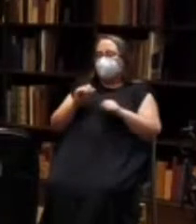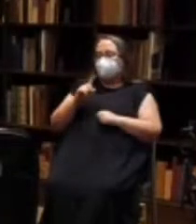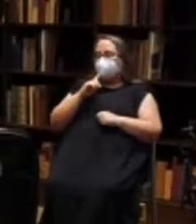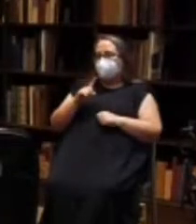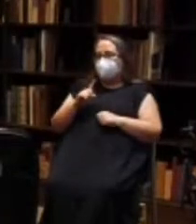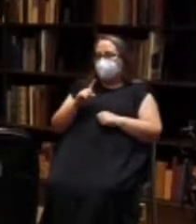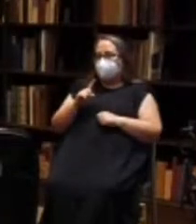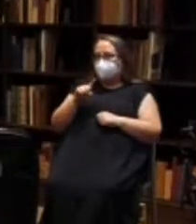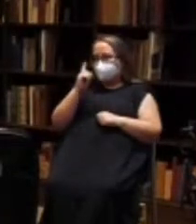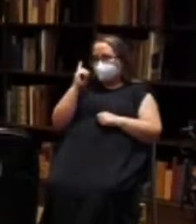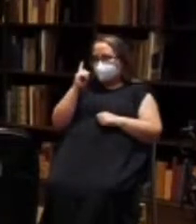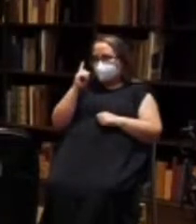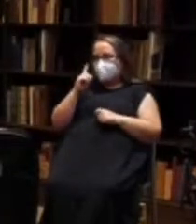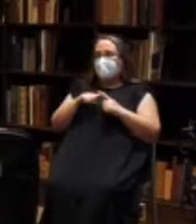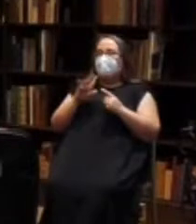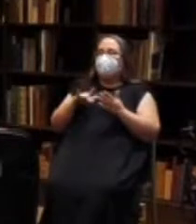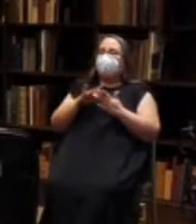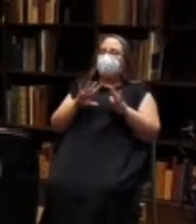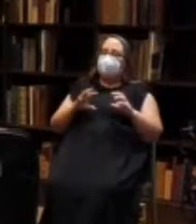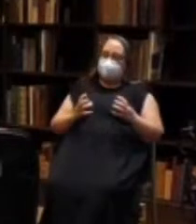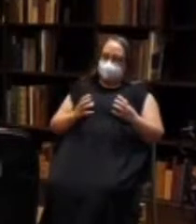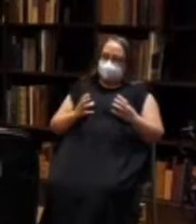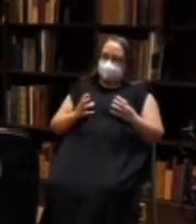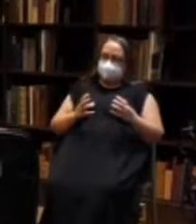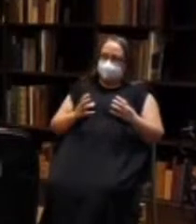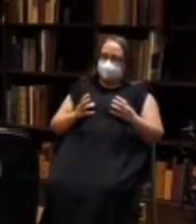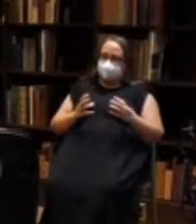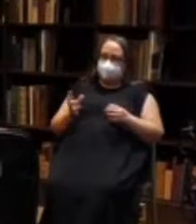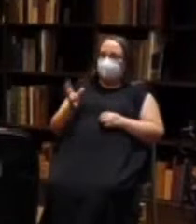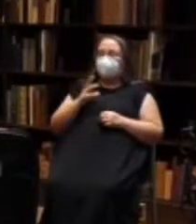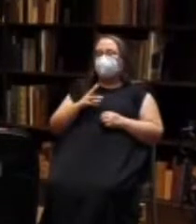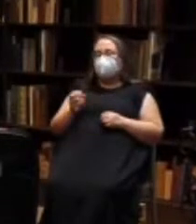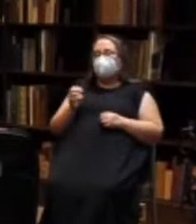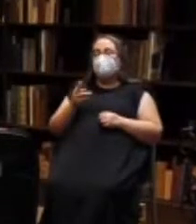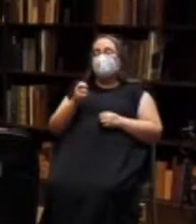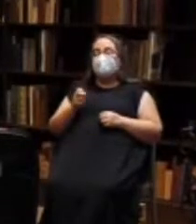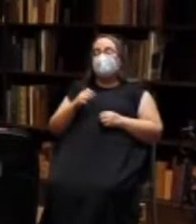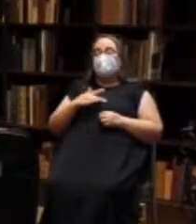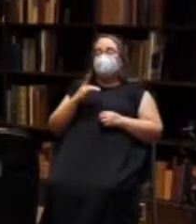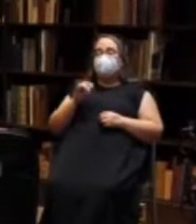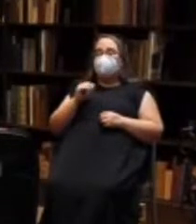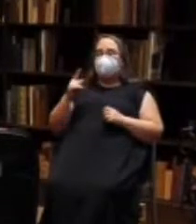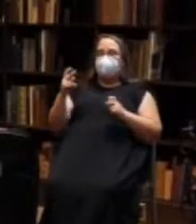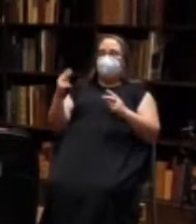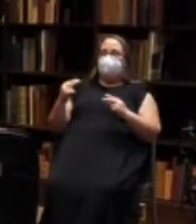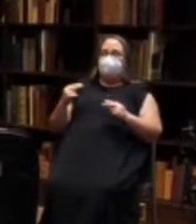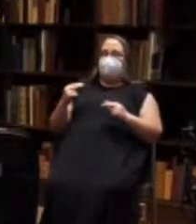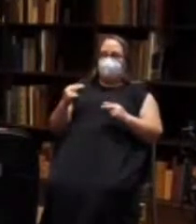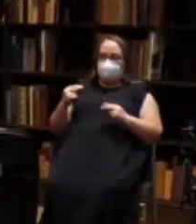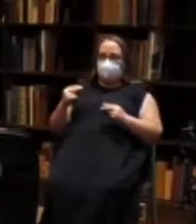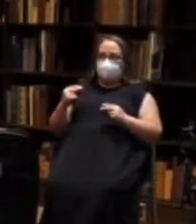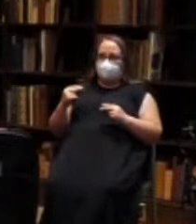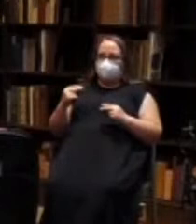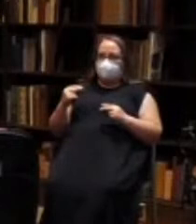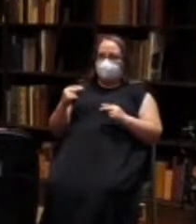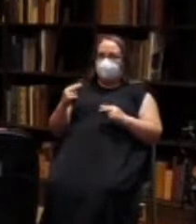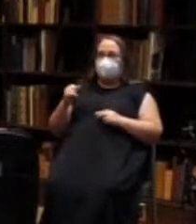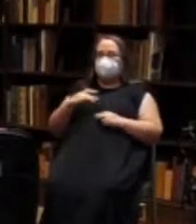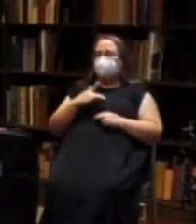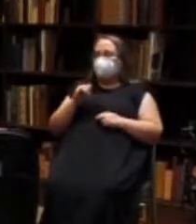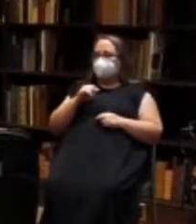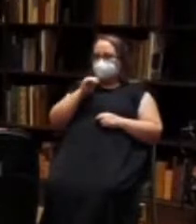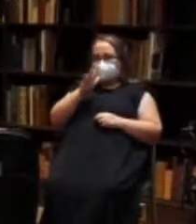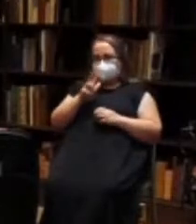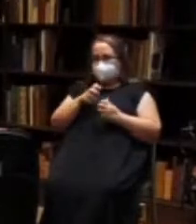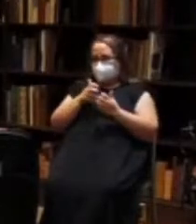are Black, but also middle class. Right? And he felt like they looked down on him and he felt like he did